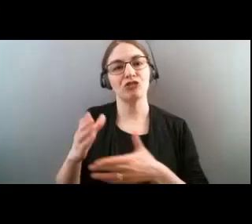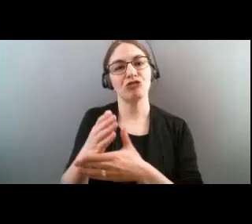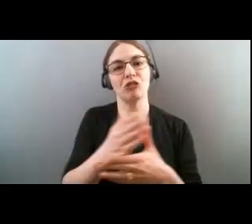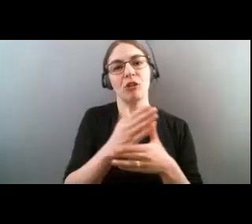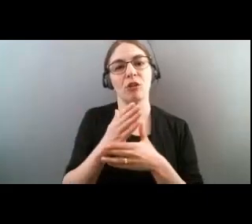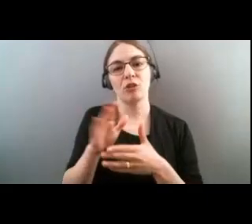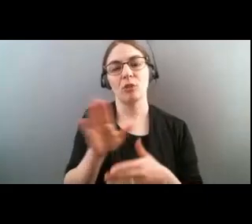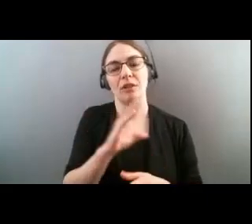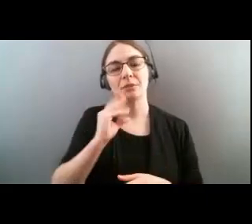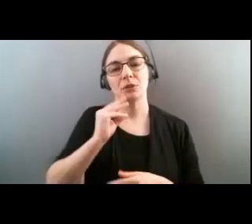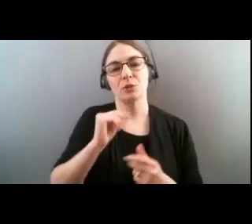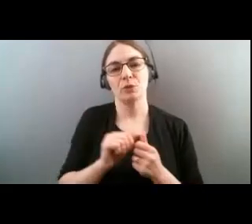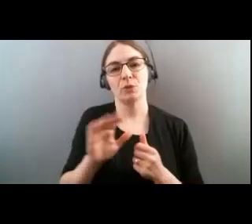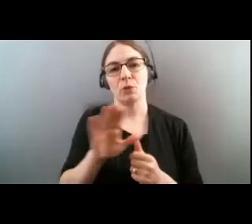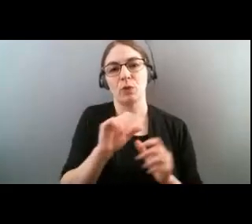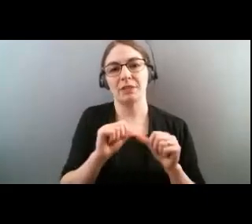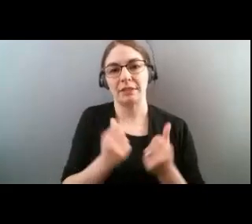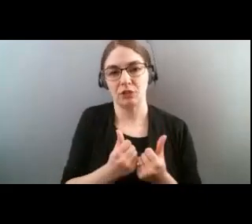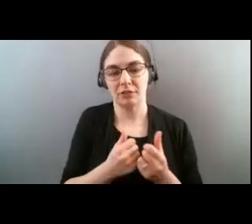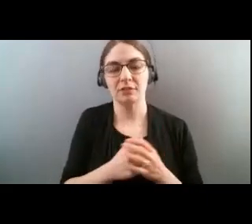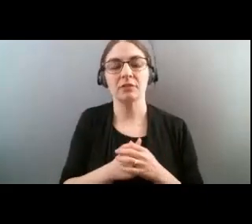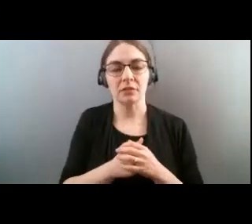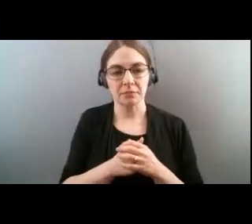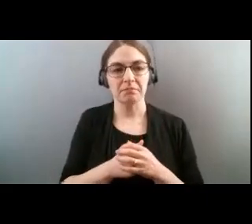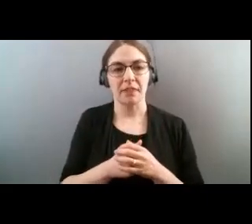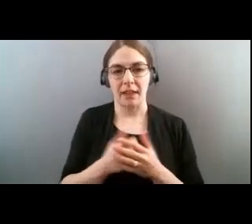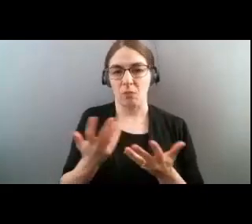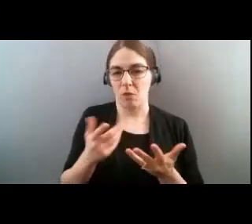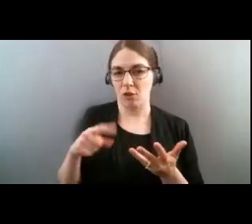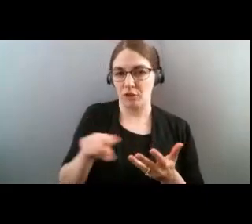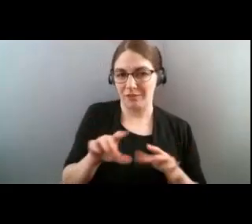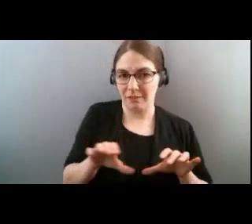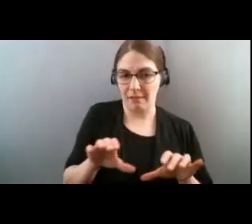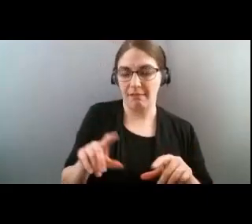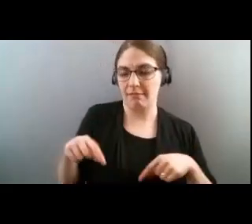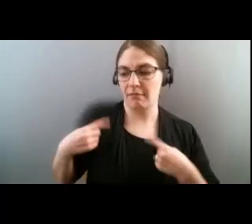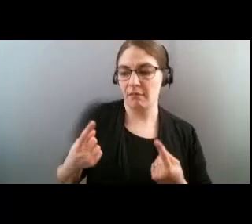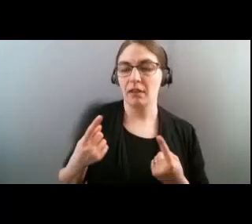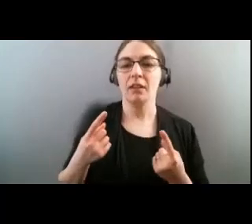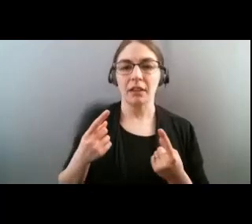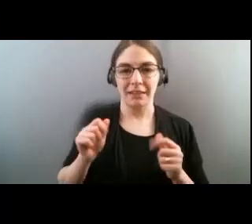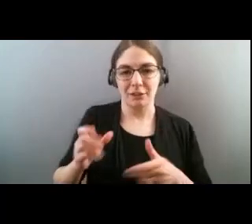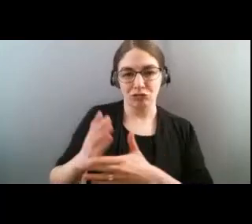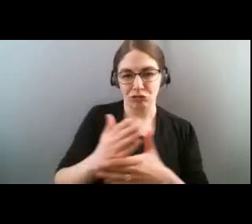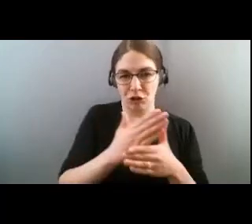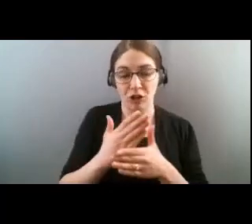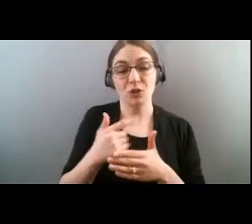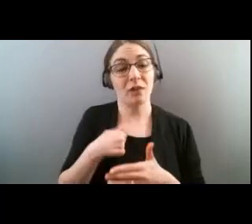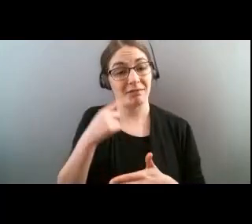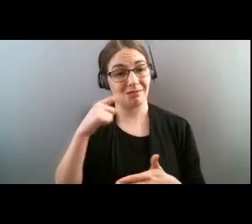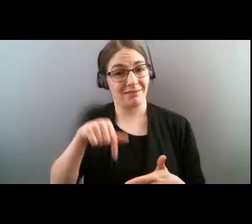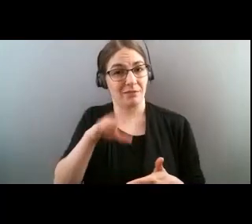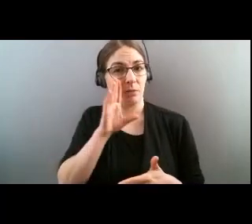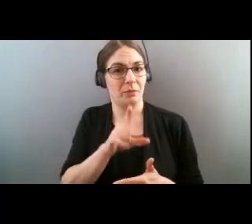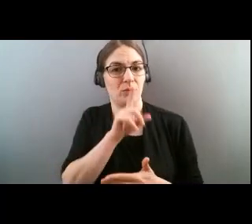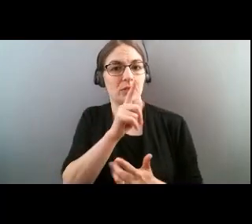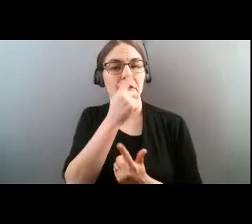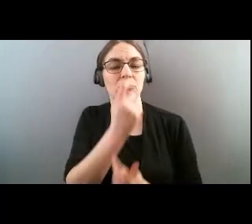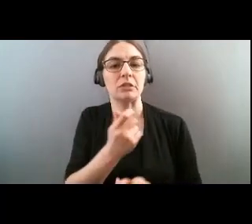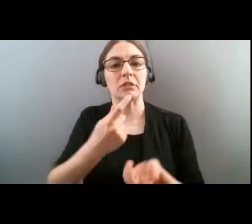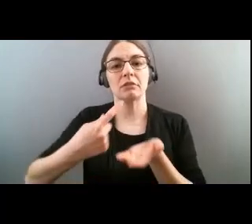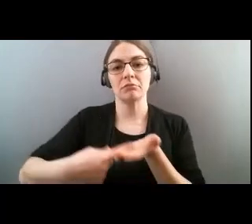I think this is going to be a very interesting conversation where everyone can learn from